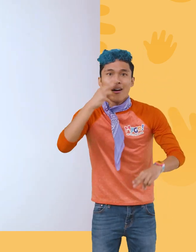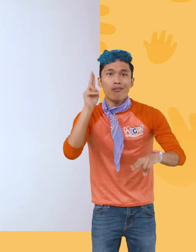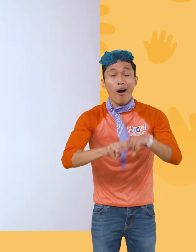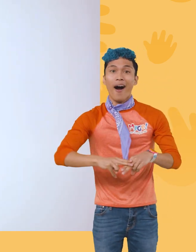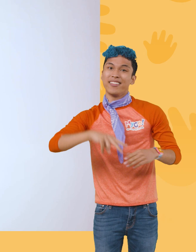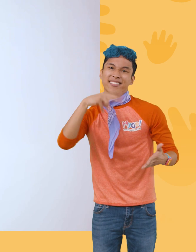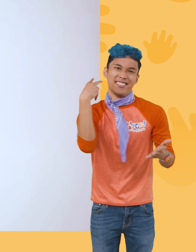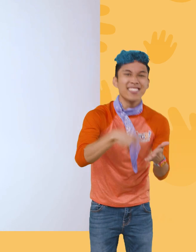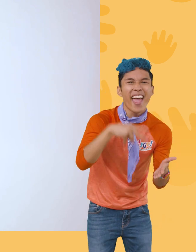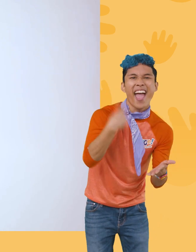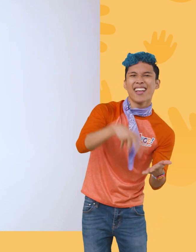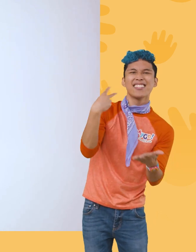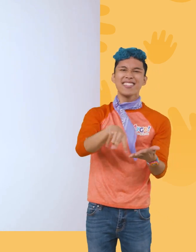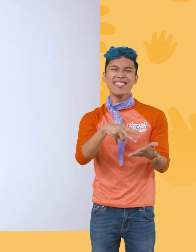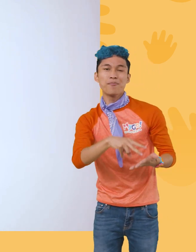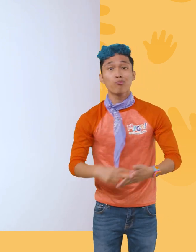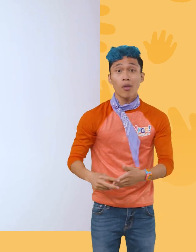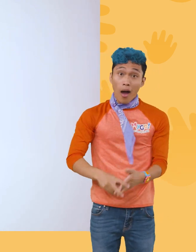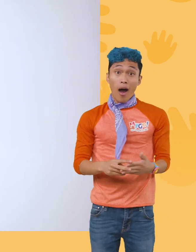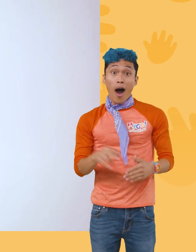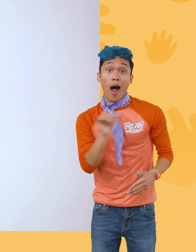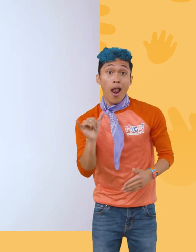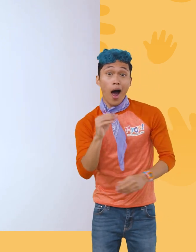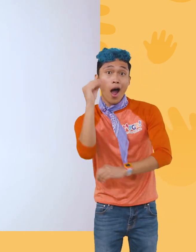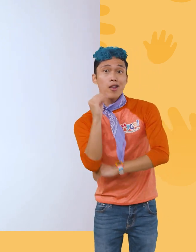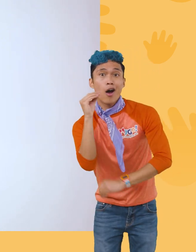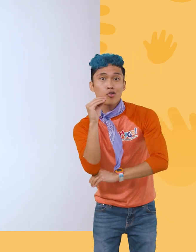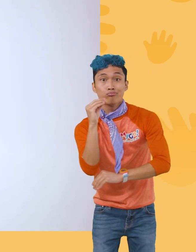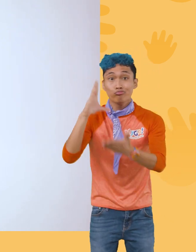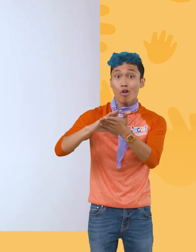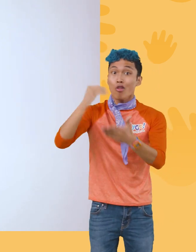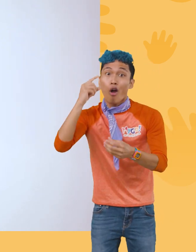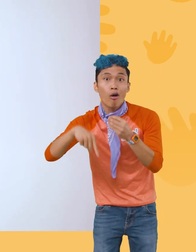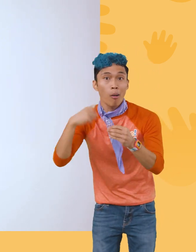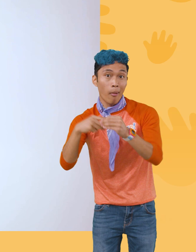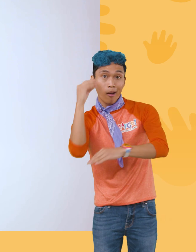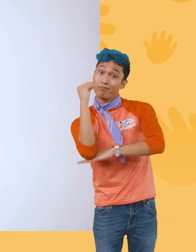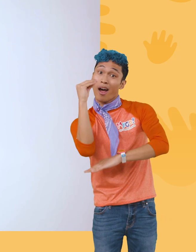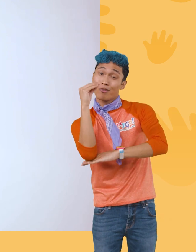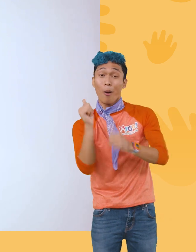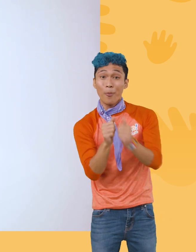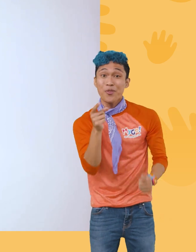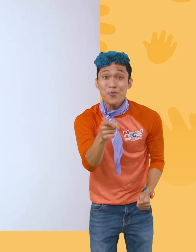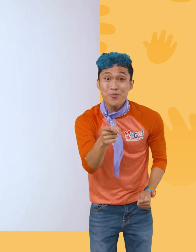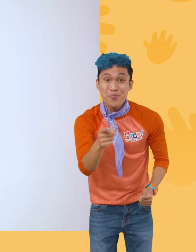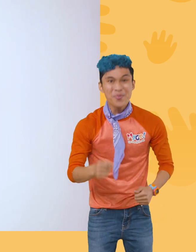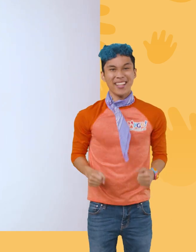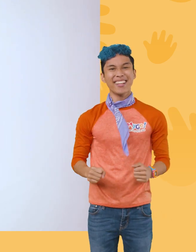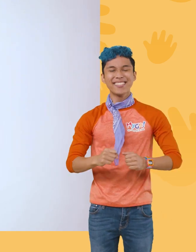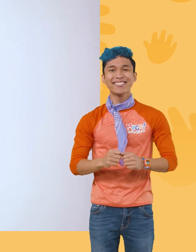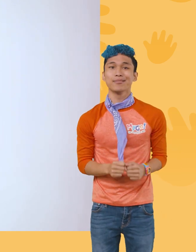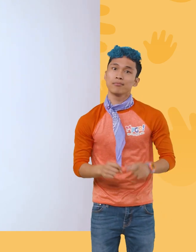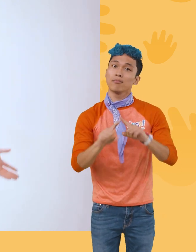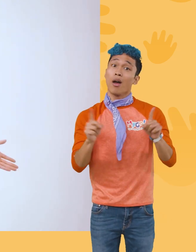That was so much fun, dancing like a dinosaur with you, and learning about dinosaurs with you